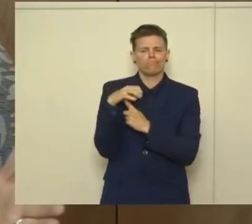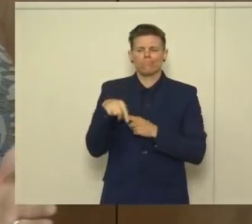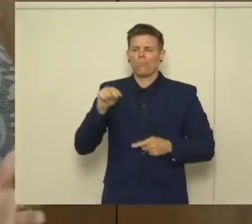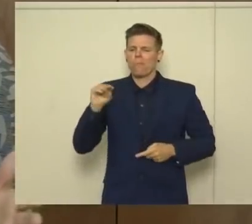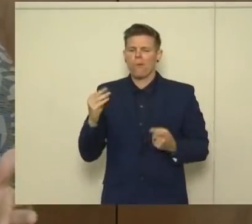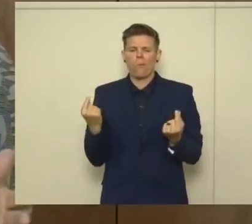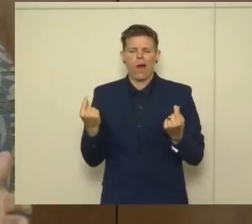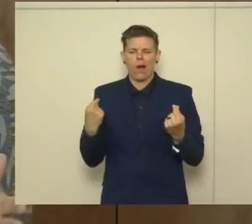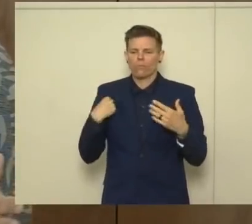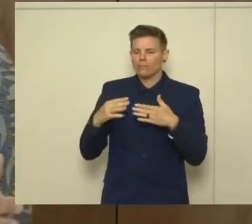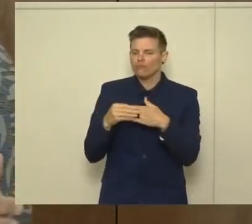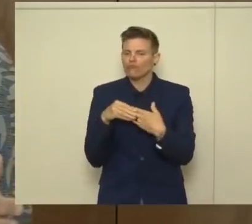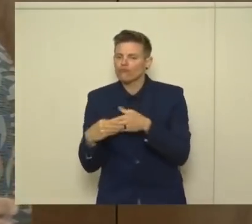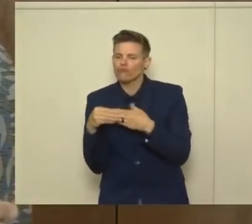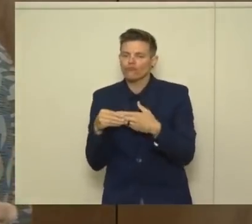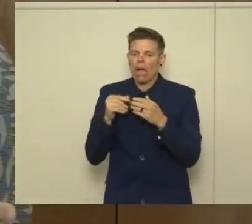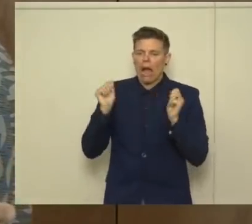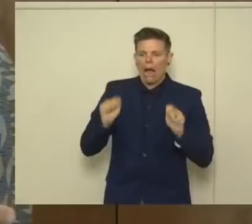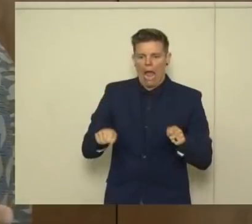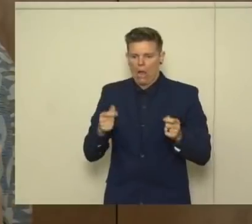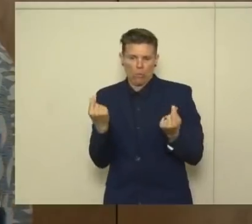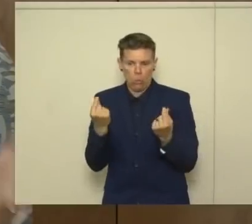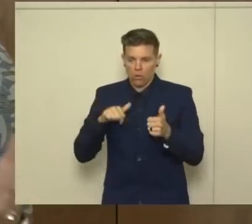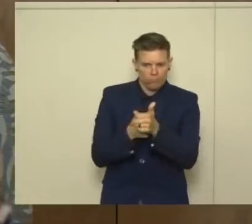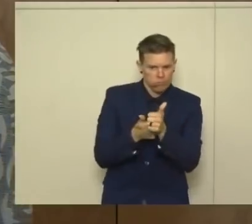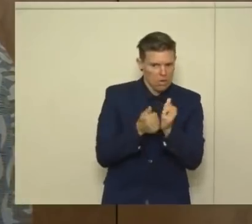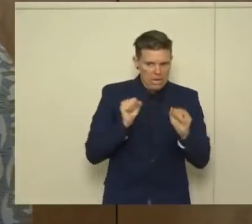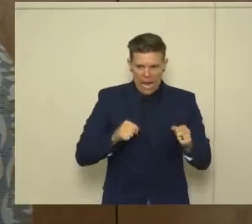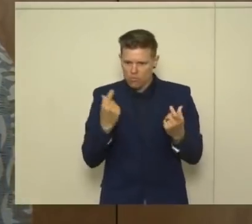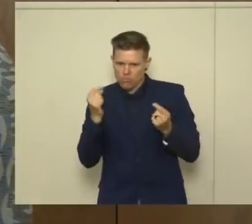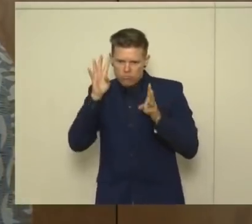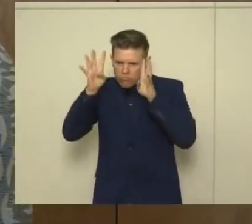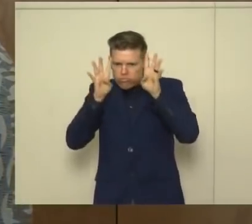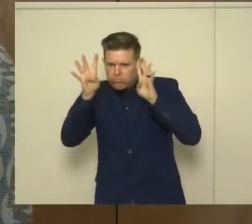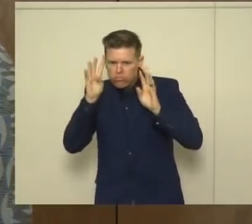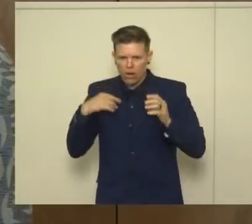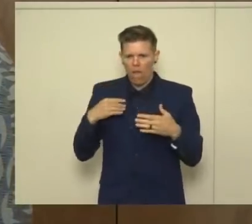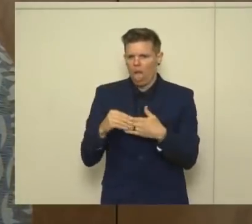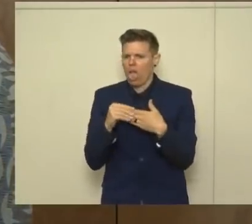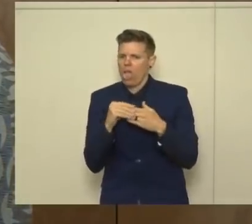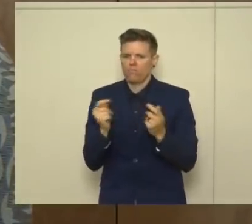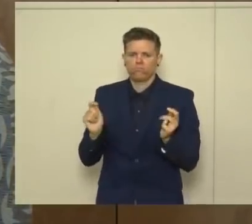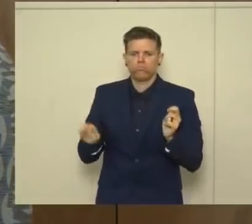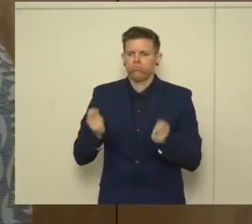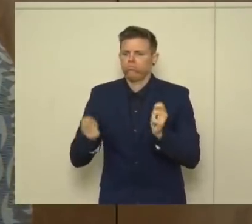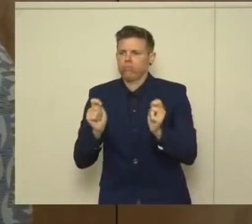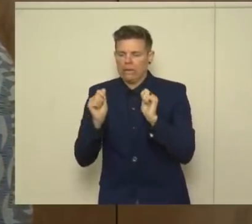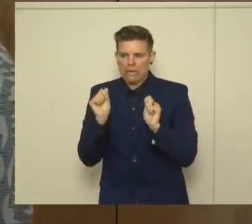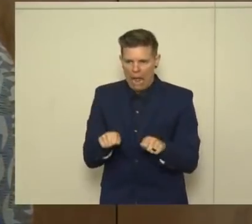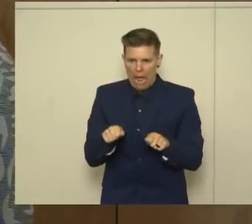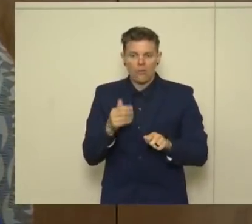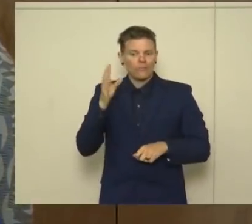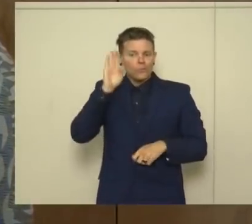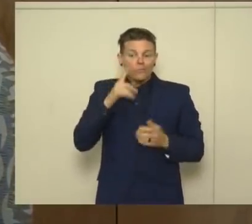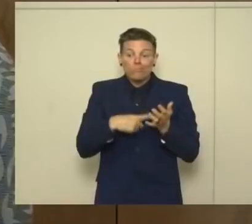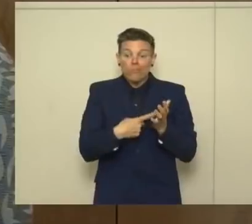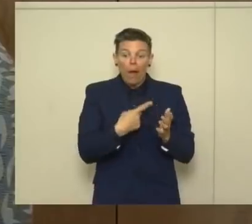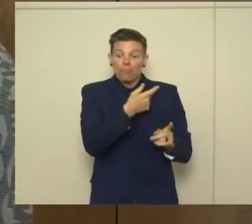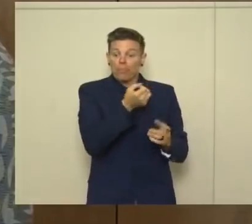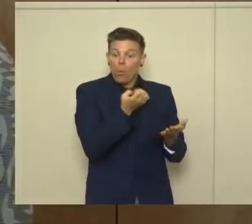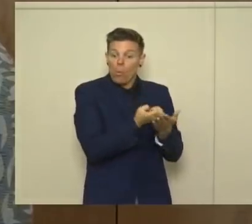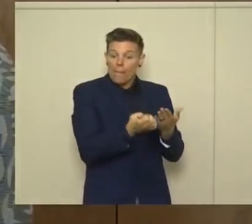will go down. I know we'll run out of a reagent at the state lab. I know that we'll have a delay in a shipment. I'll know that